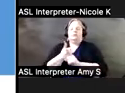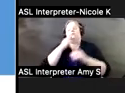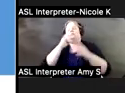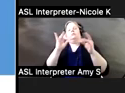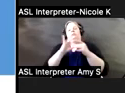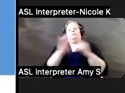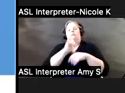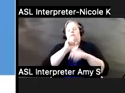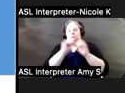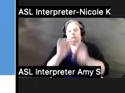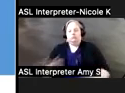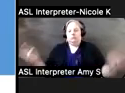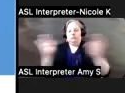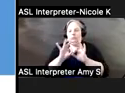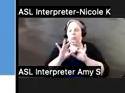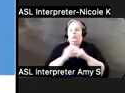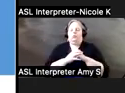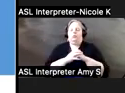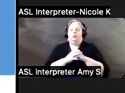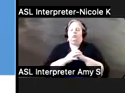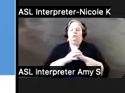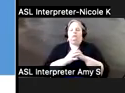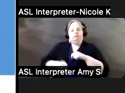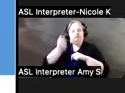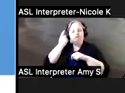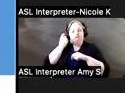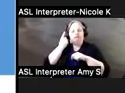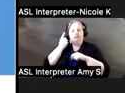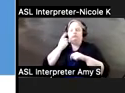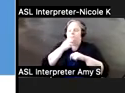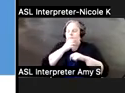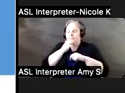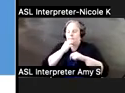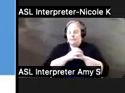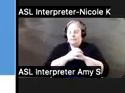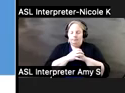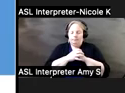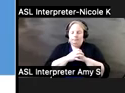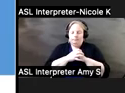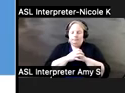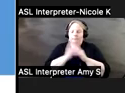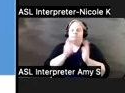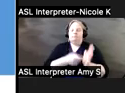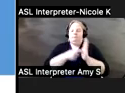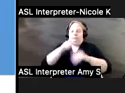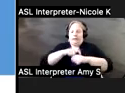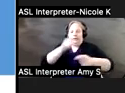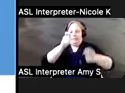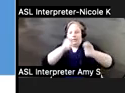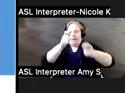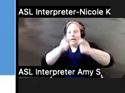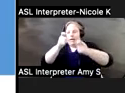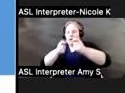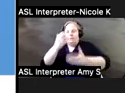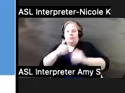it's important to understand, you know, that it will take a bit of time tweaking and they may have a learning